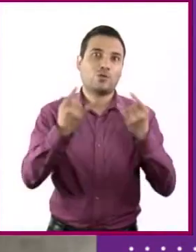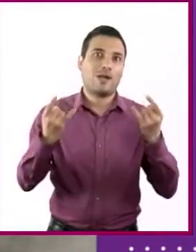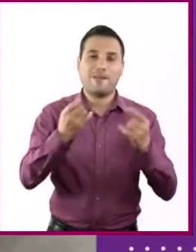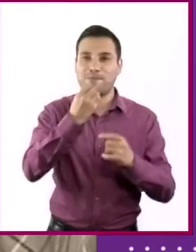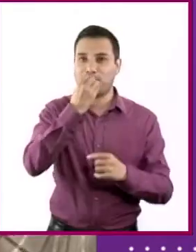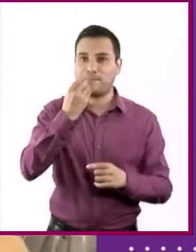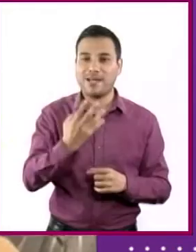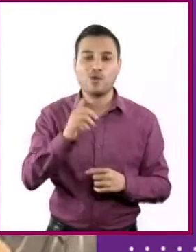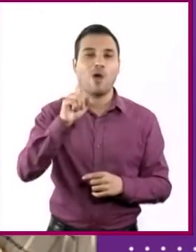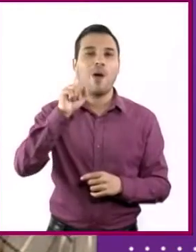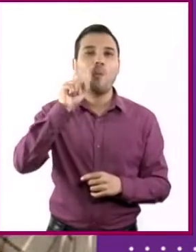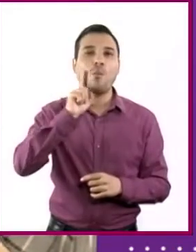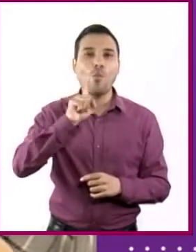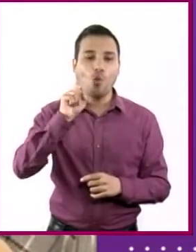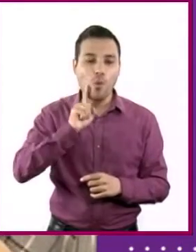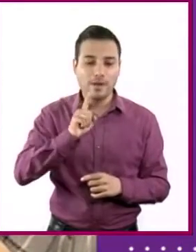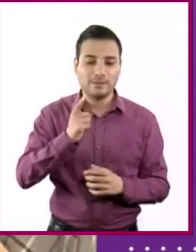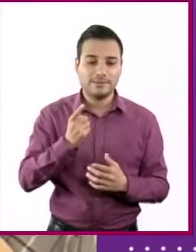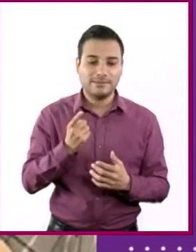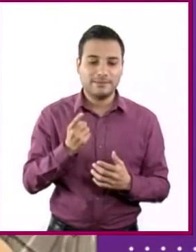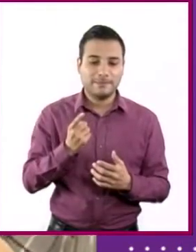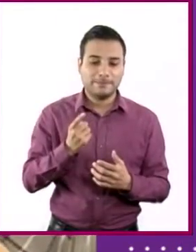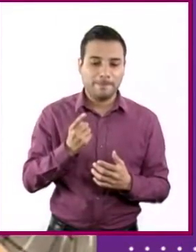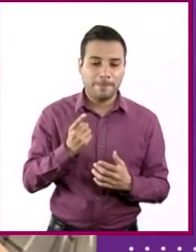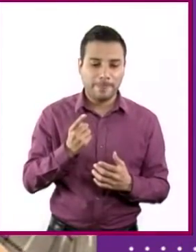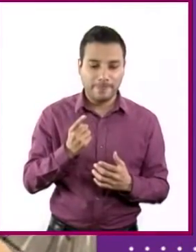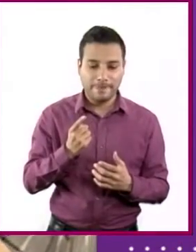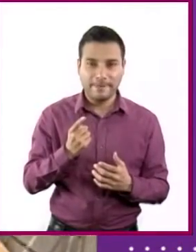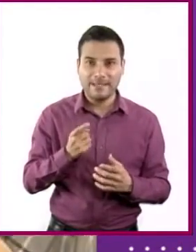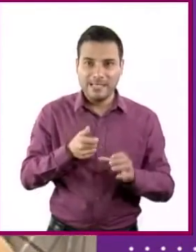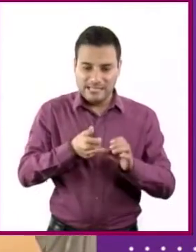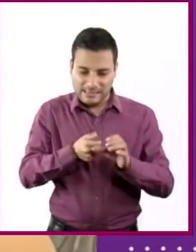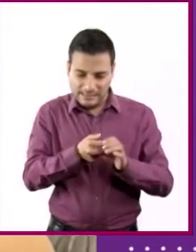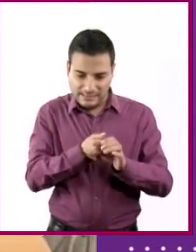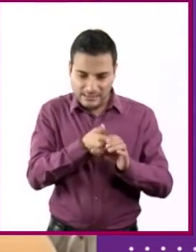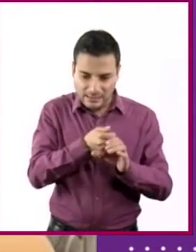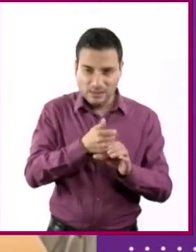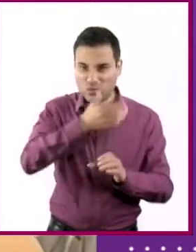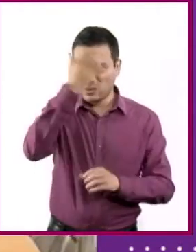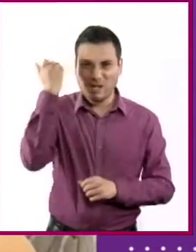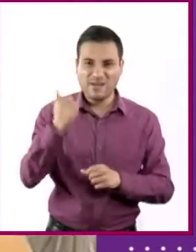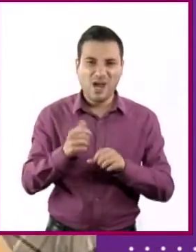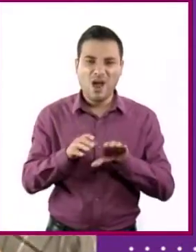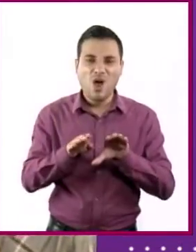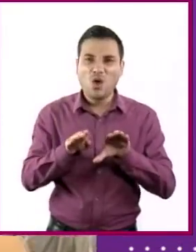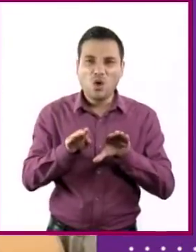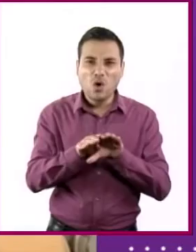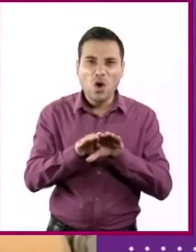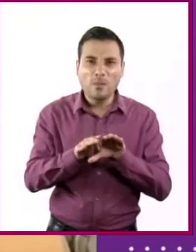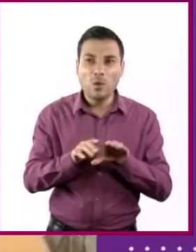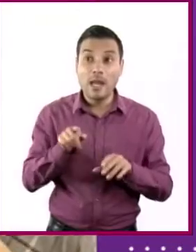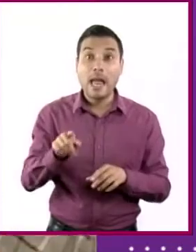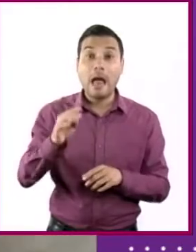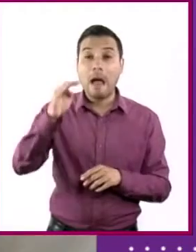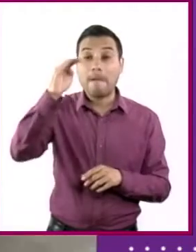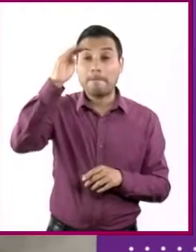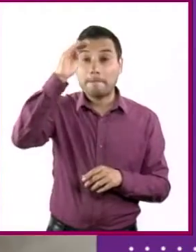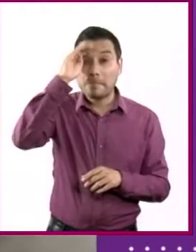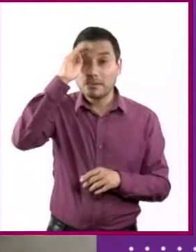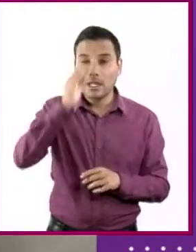a woman. She couldn't learn how to use the electric can opener, but she used it as a paperweight.